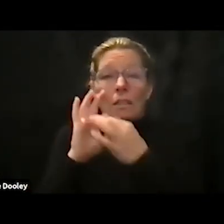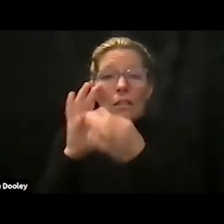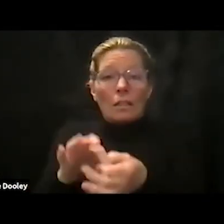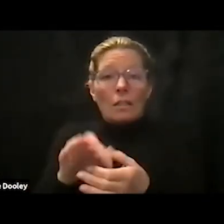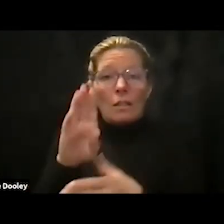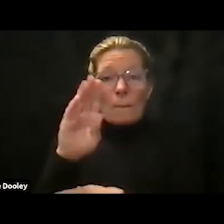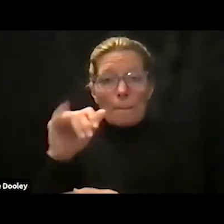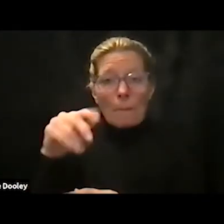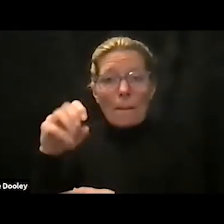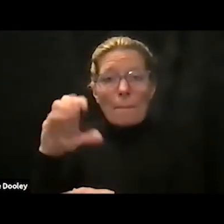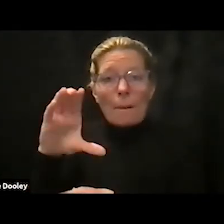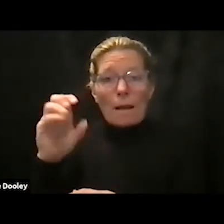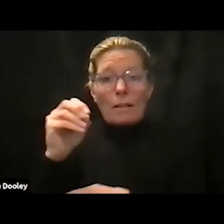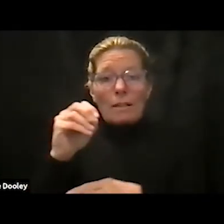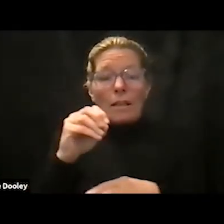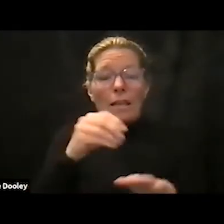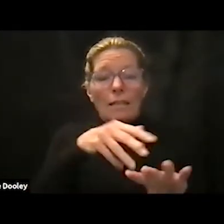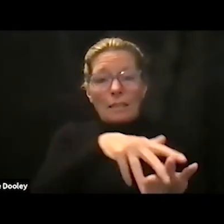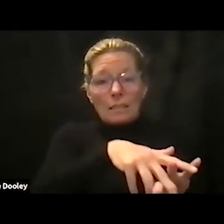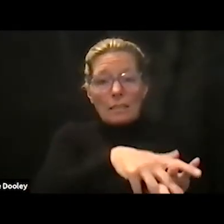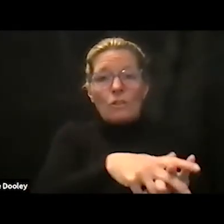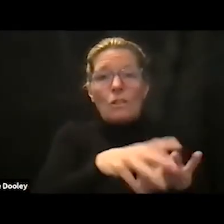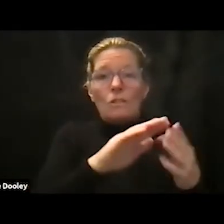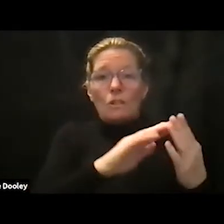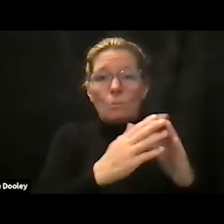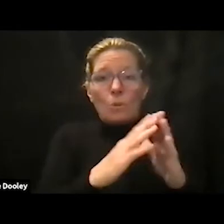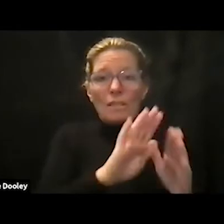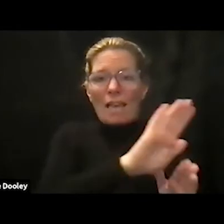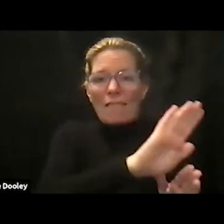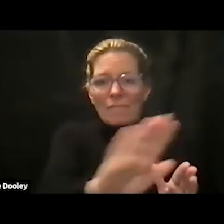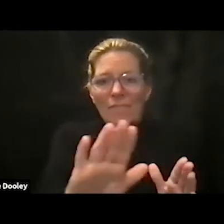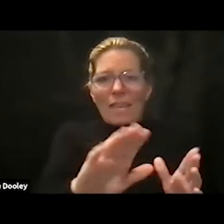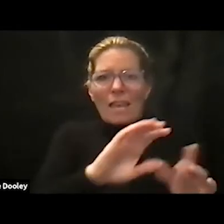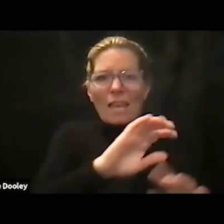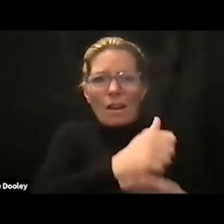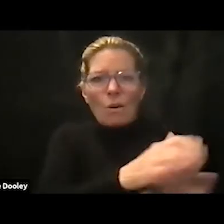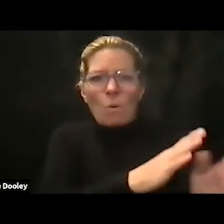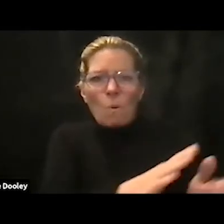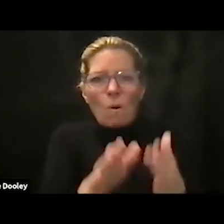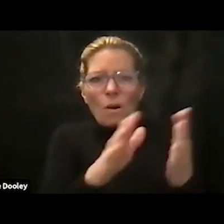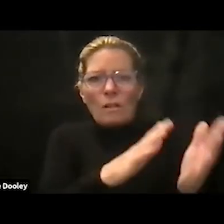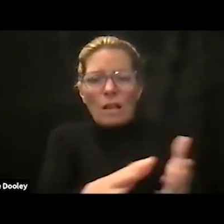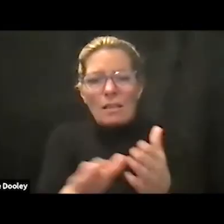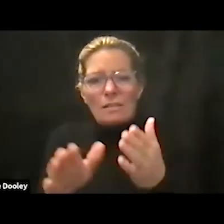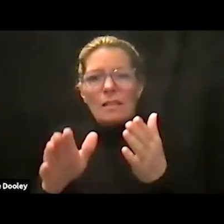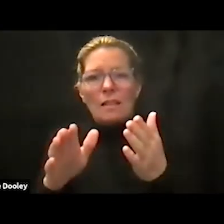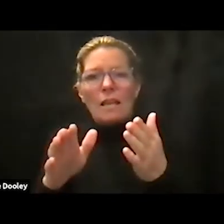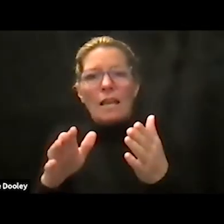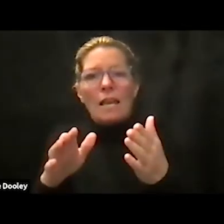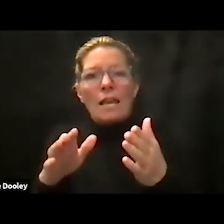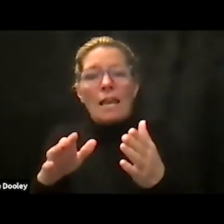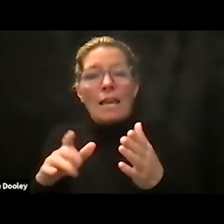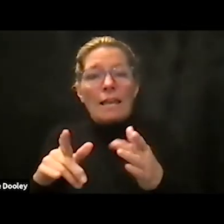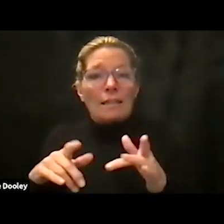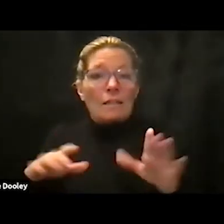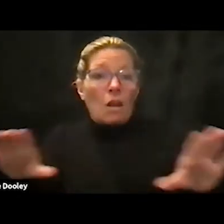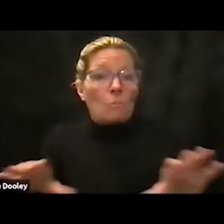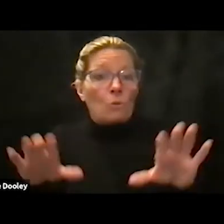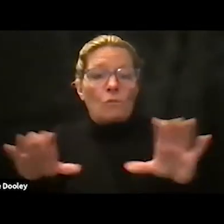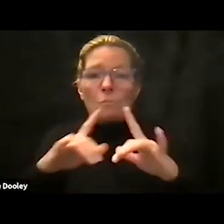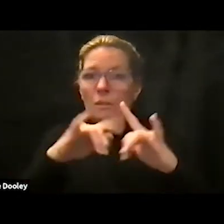really Indigenous communities and their organizing and our movement. You know, it's incredibly diverse,